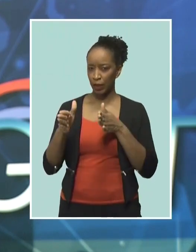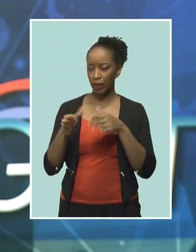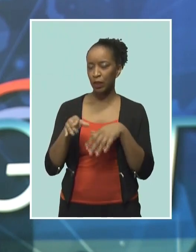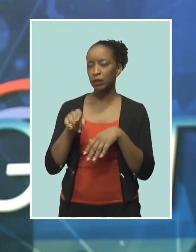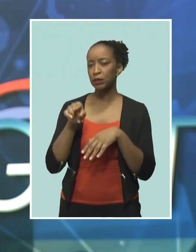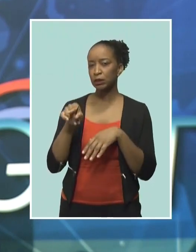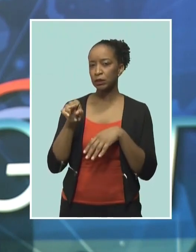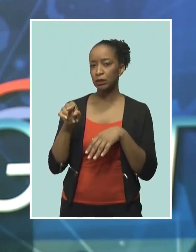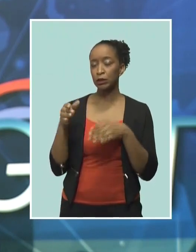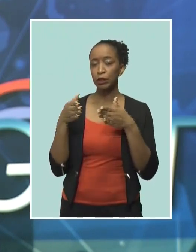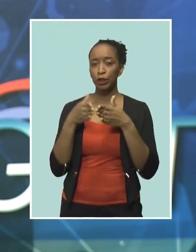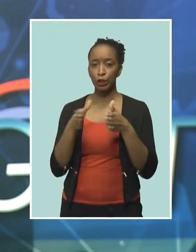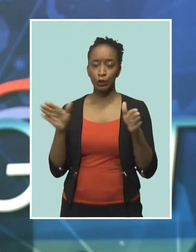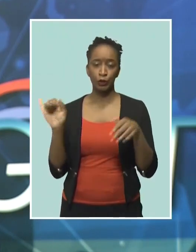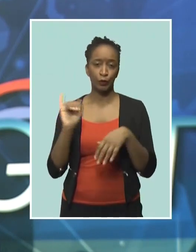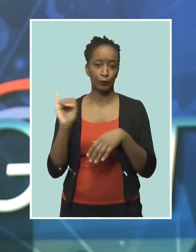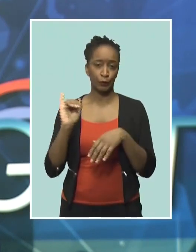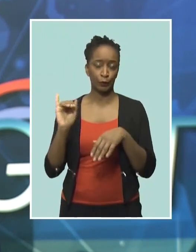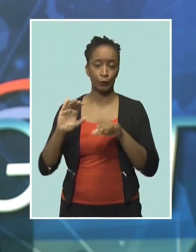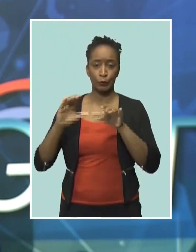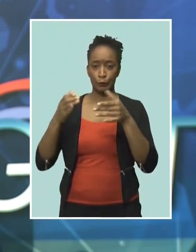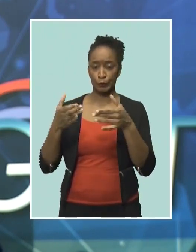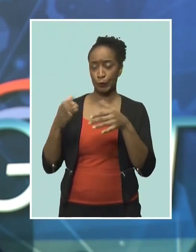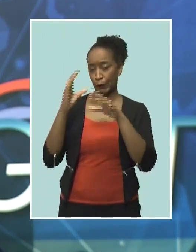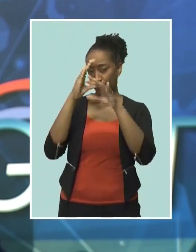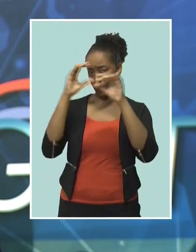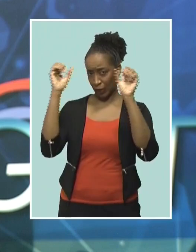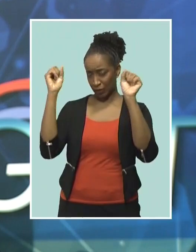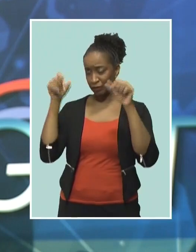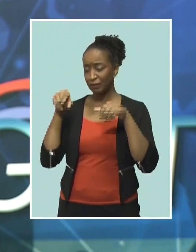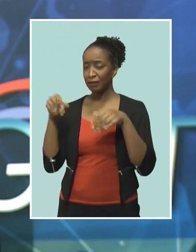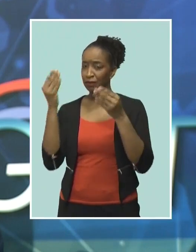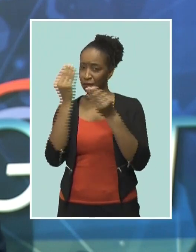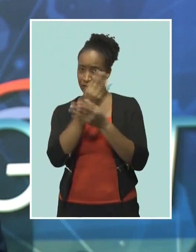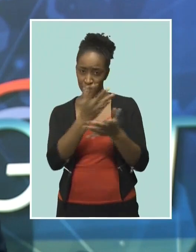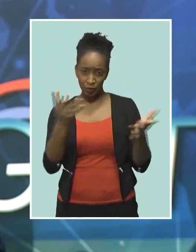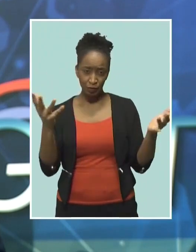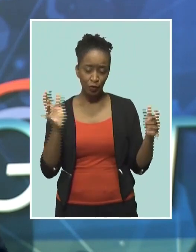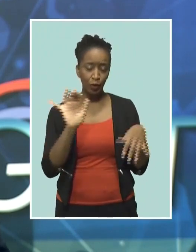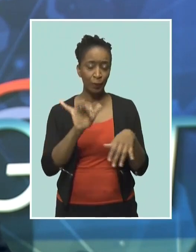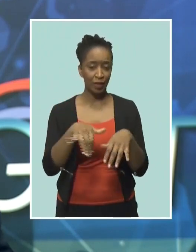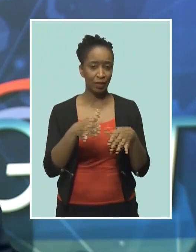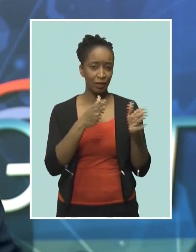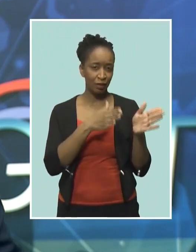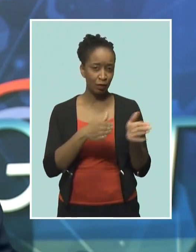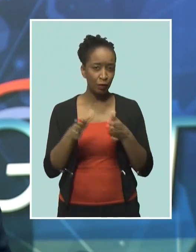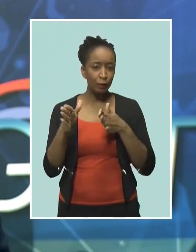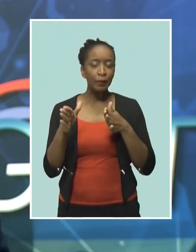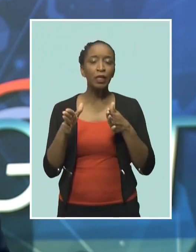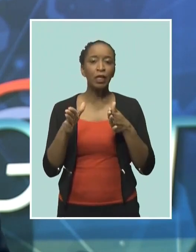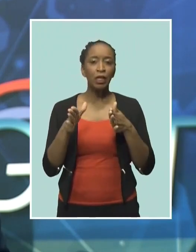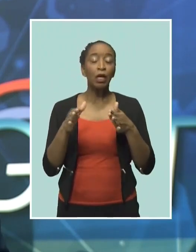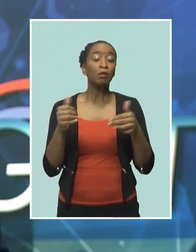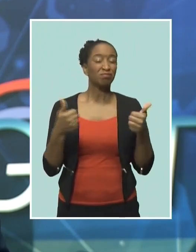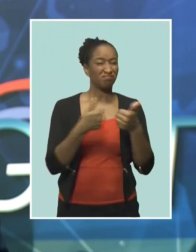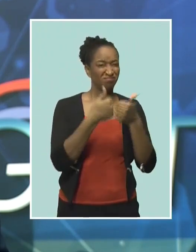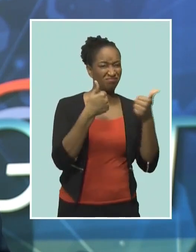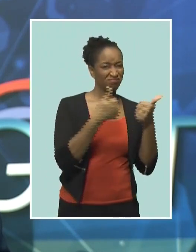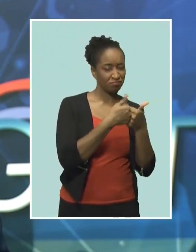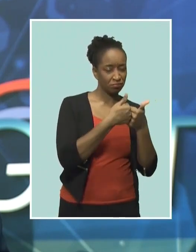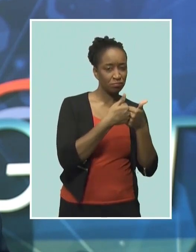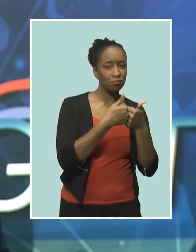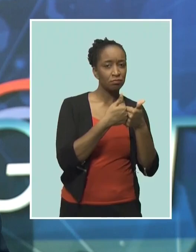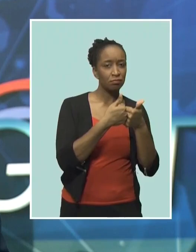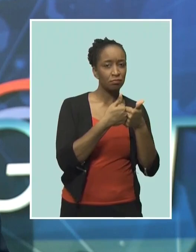Insurance Association of Barbados, Randy Graham, says it not only has overarching implications for individuals, but also for